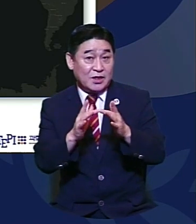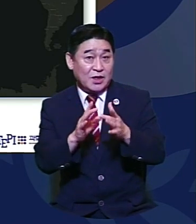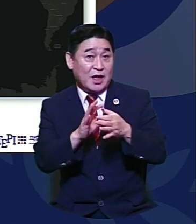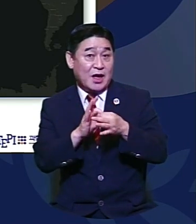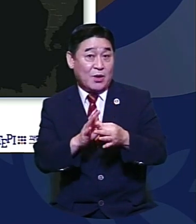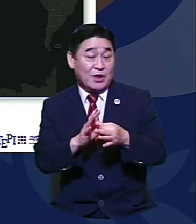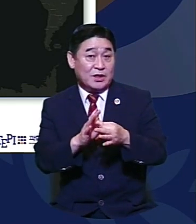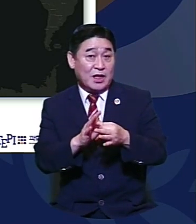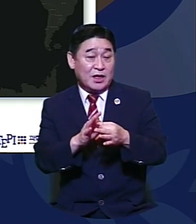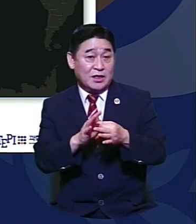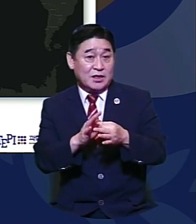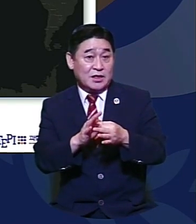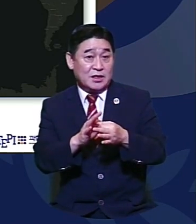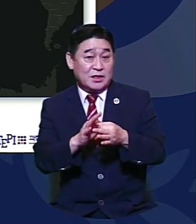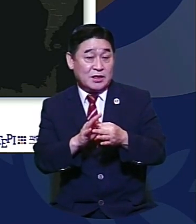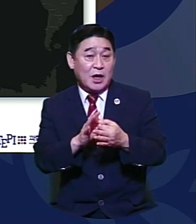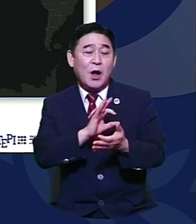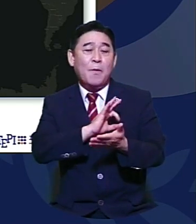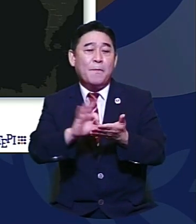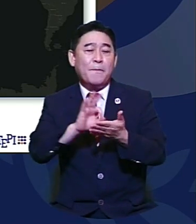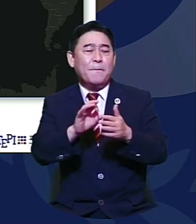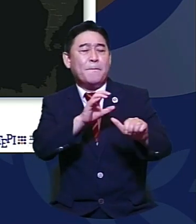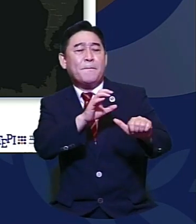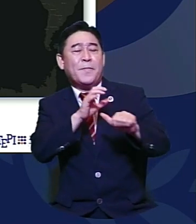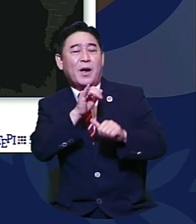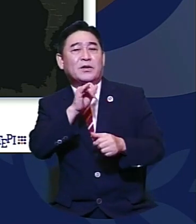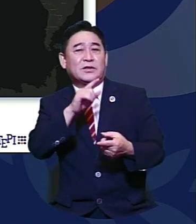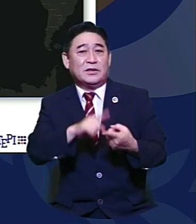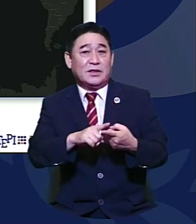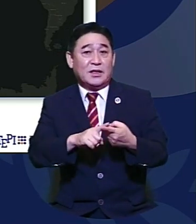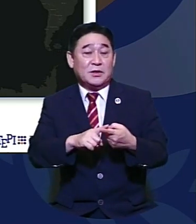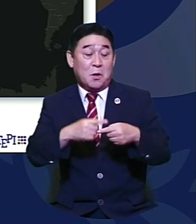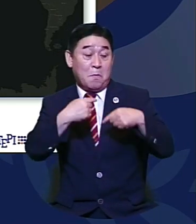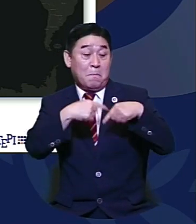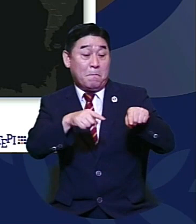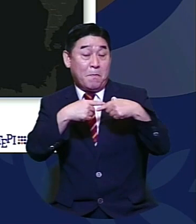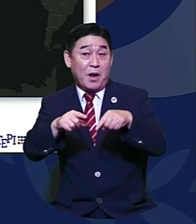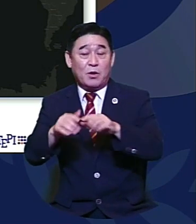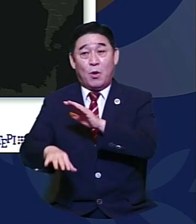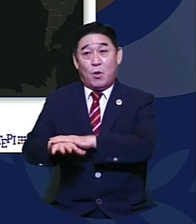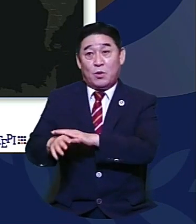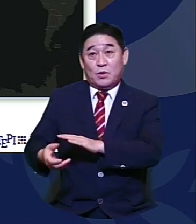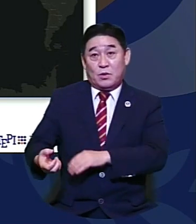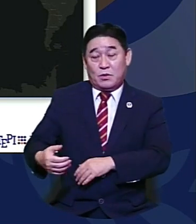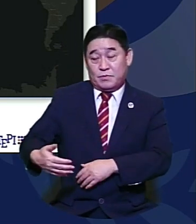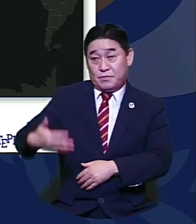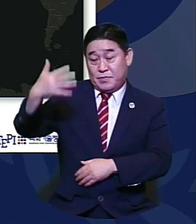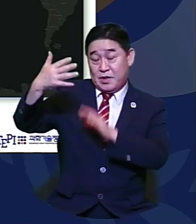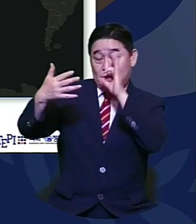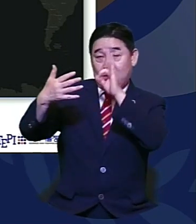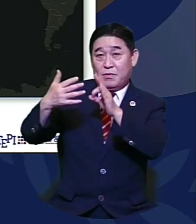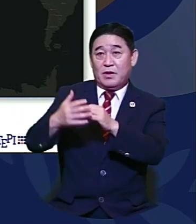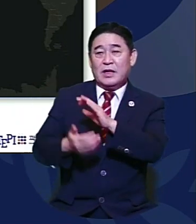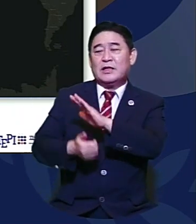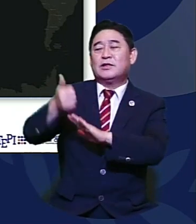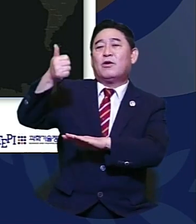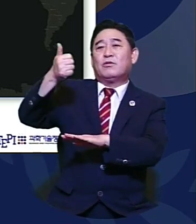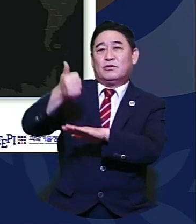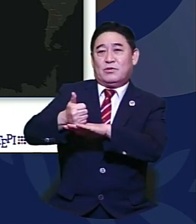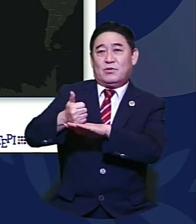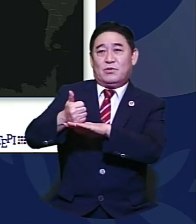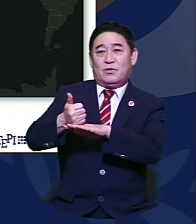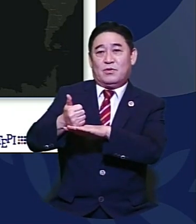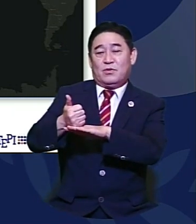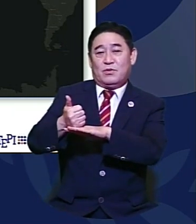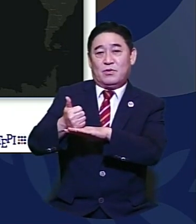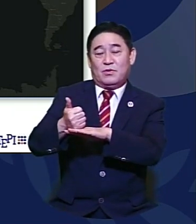the left-hand side, we can see very light kind of a spot. Means that successfully identify the location of